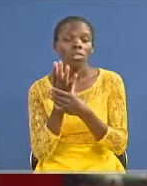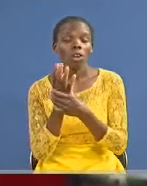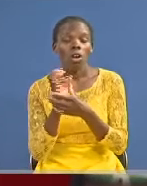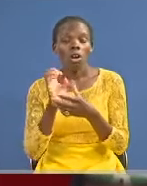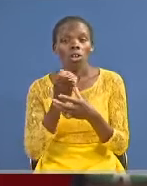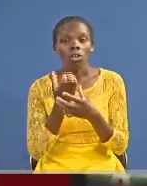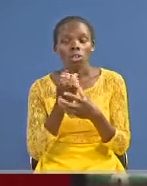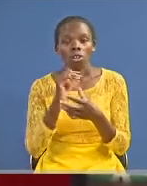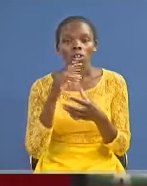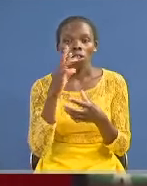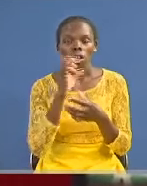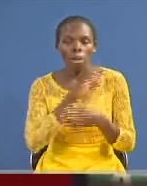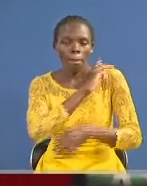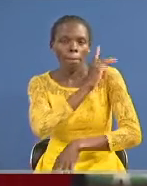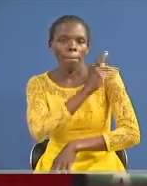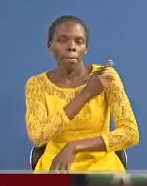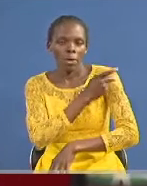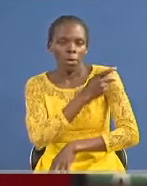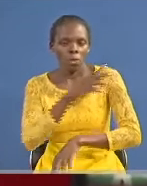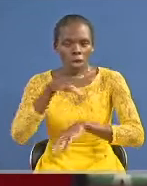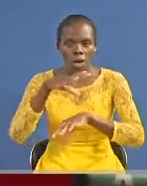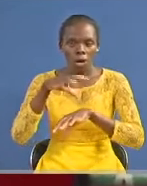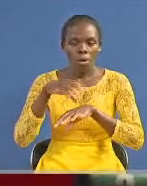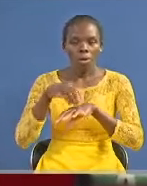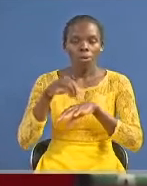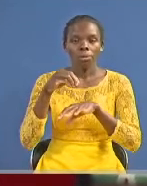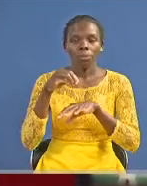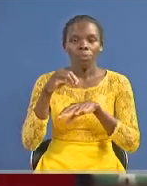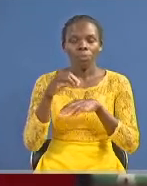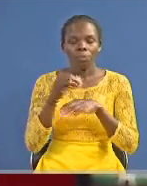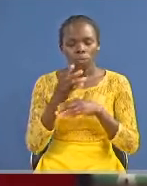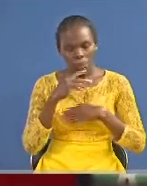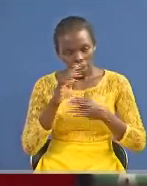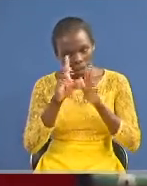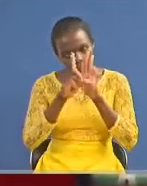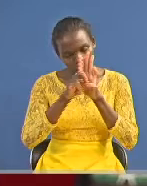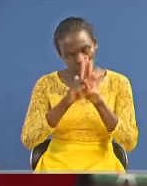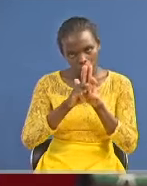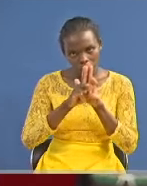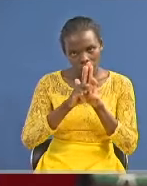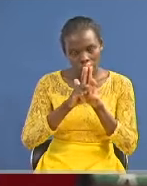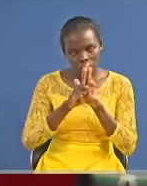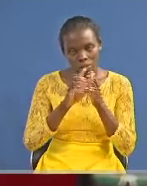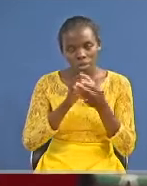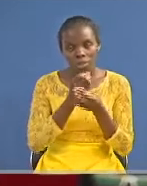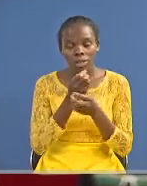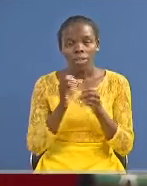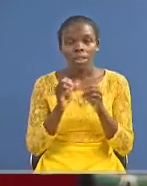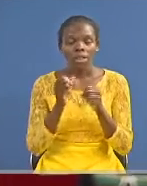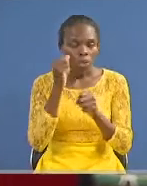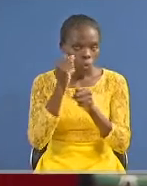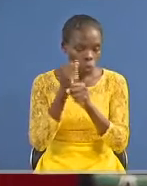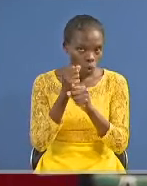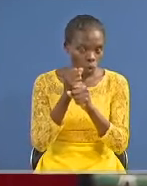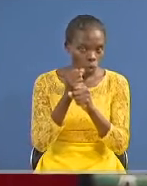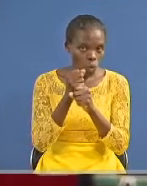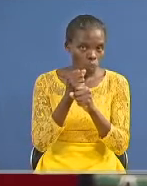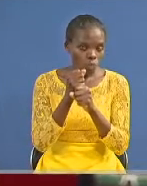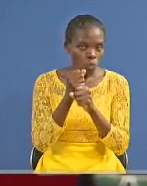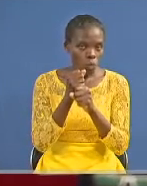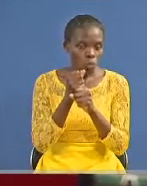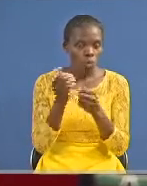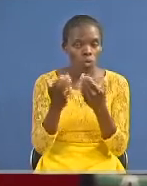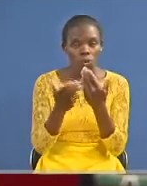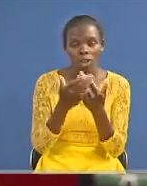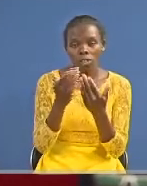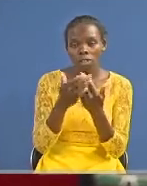colonial powers. We are called upon to obey the law, to discharge our civic duty, to conserve